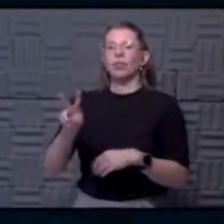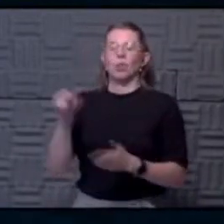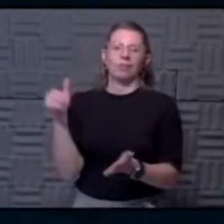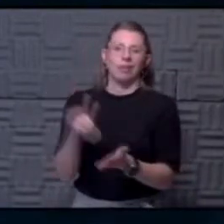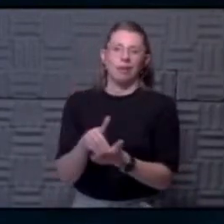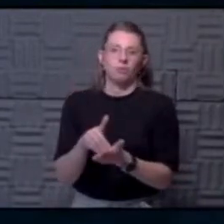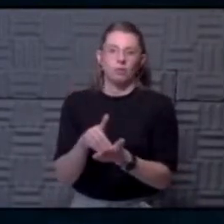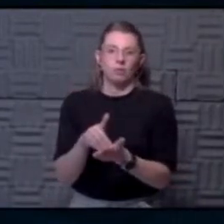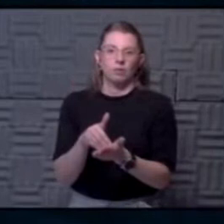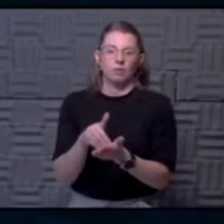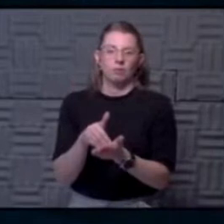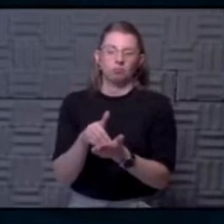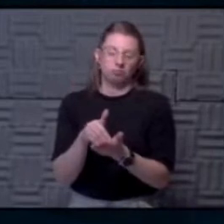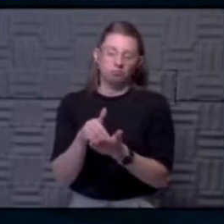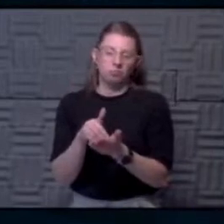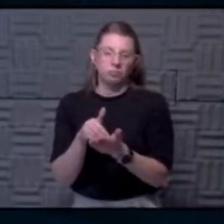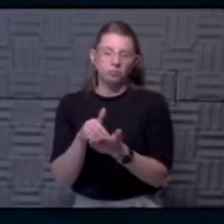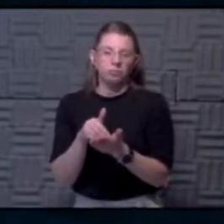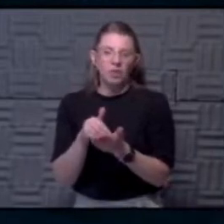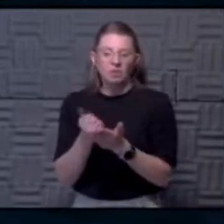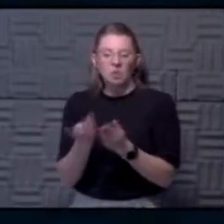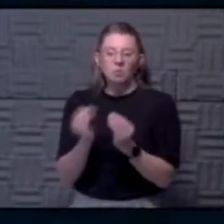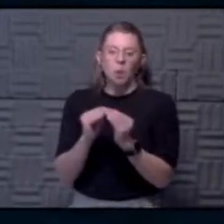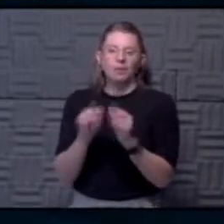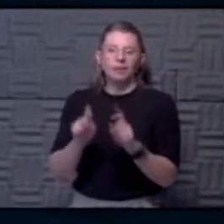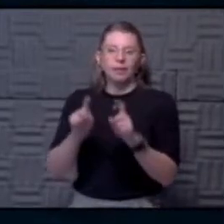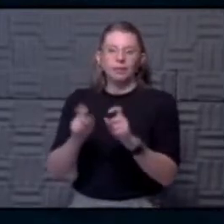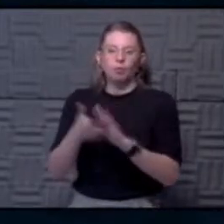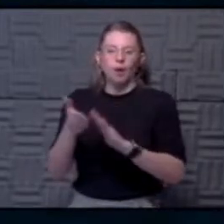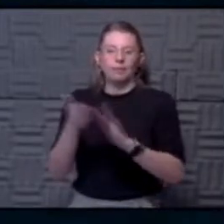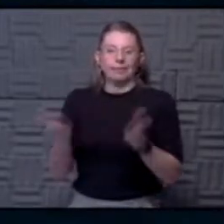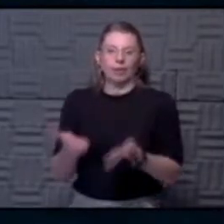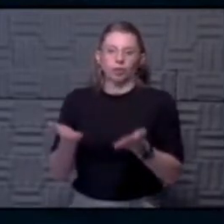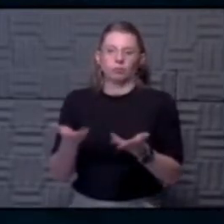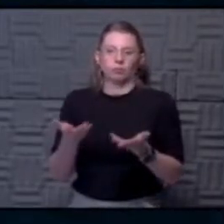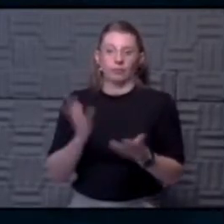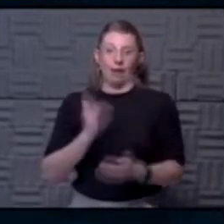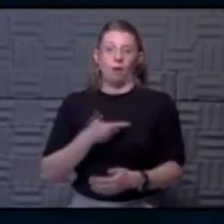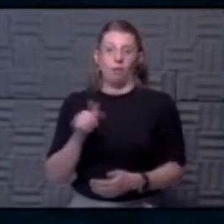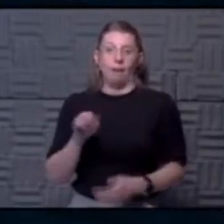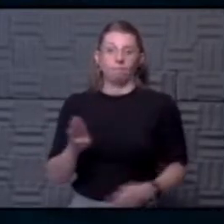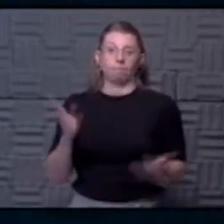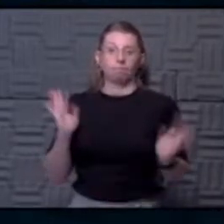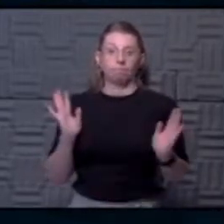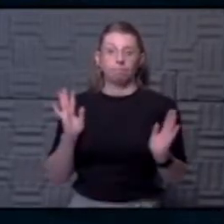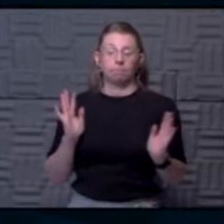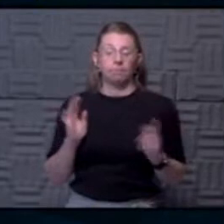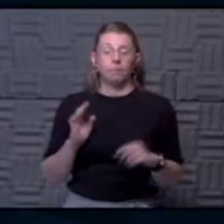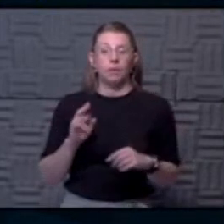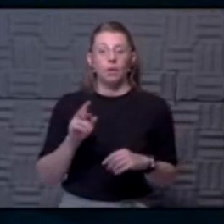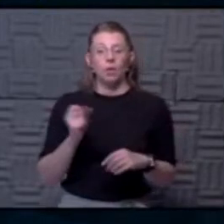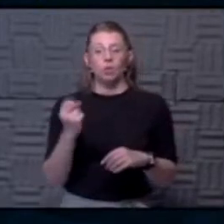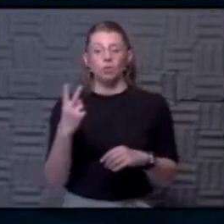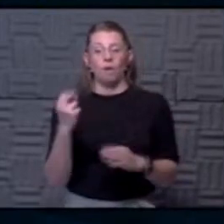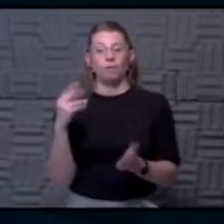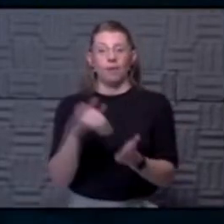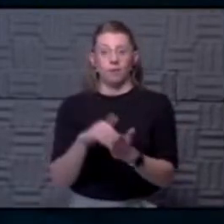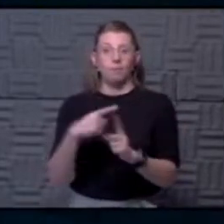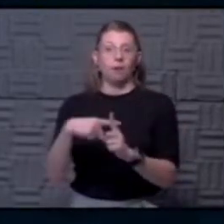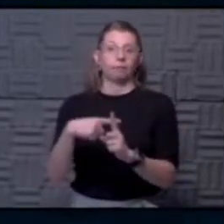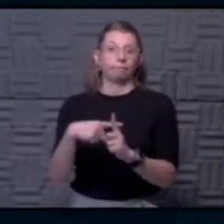182,000 and change tests run just here alone in our lab. 12,000 of those were positive.